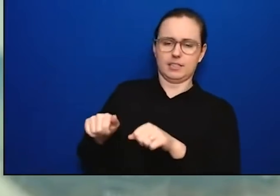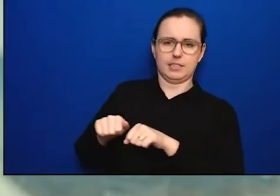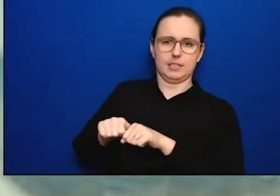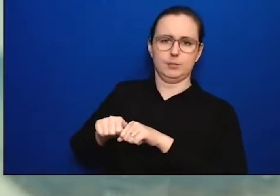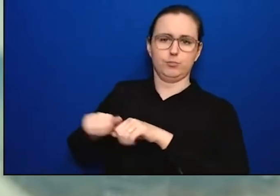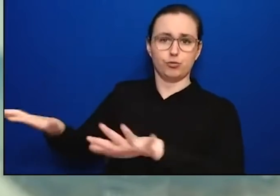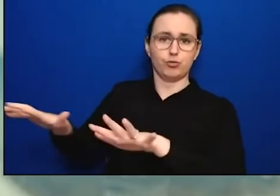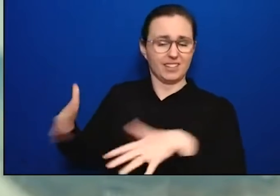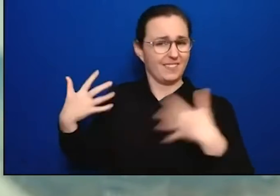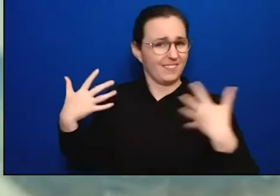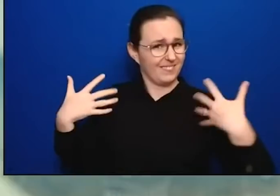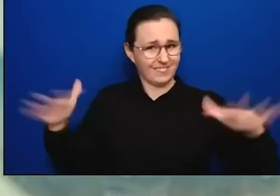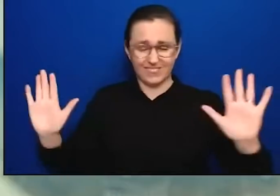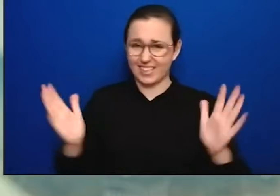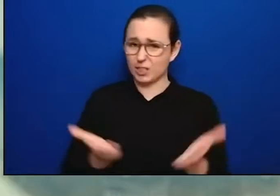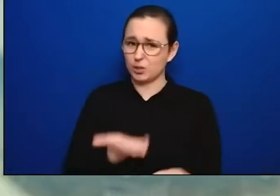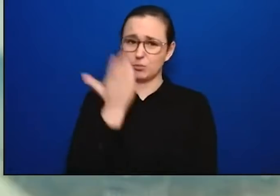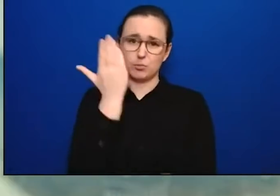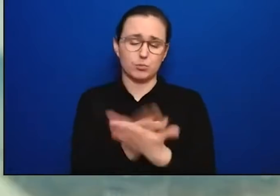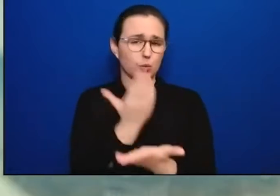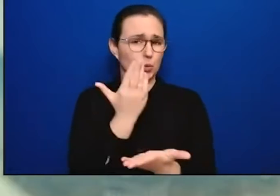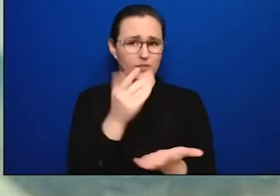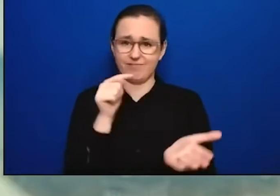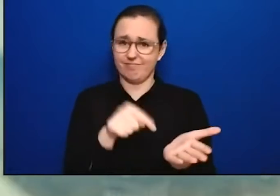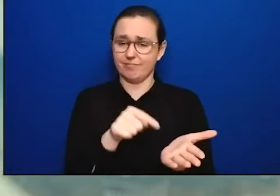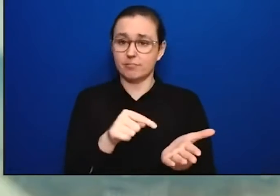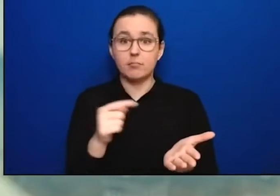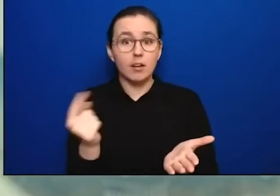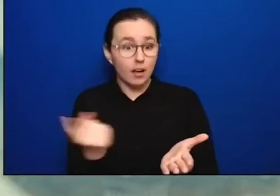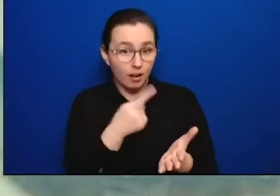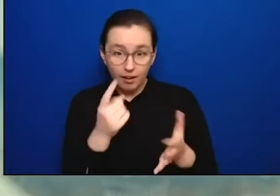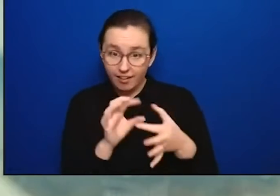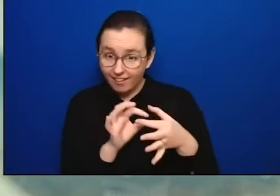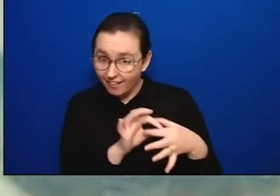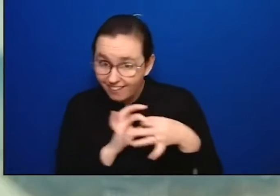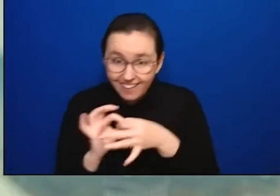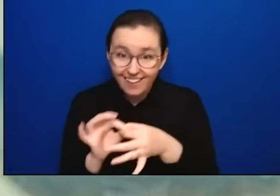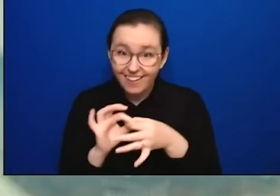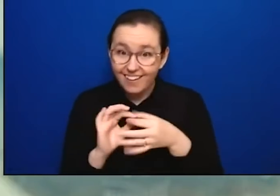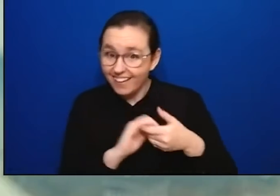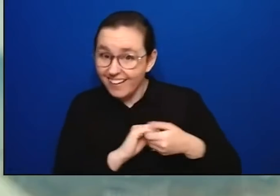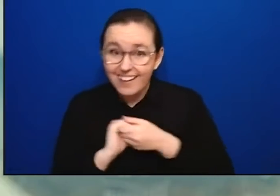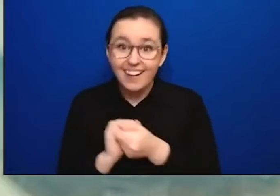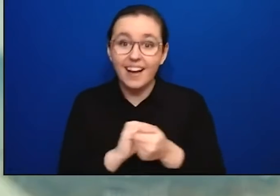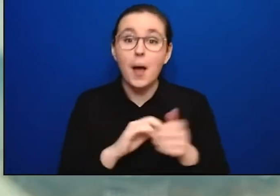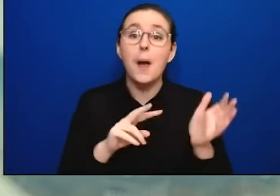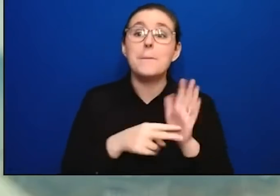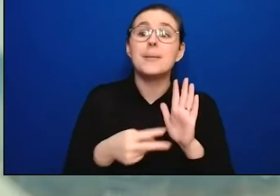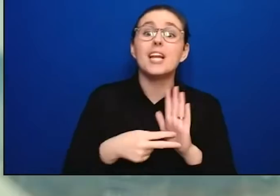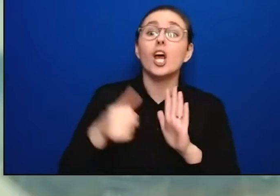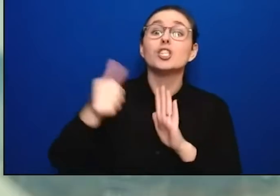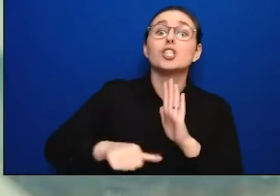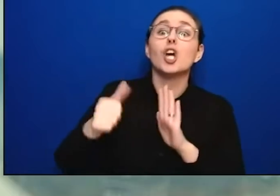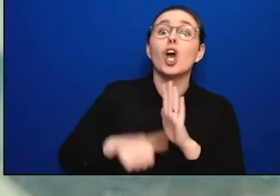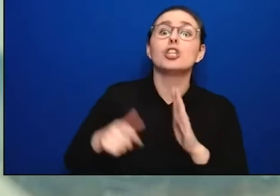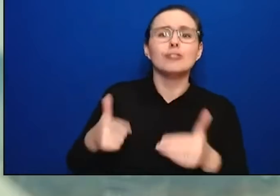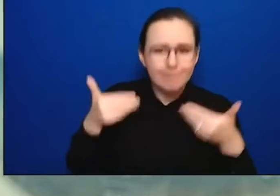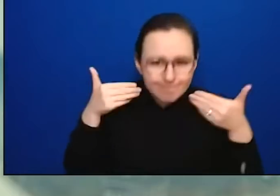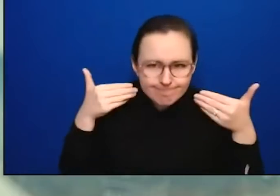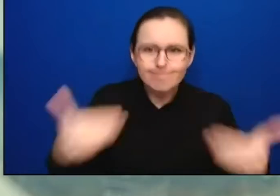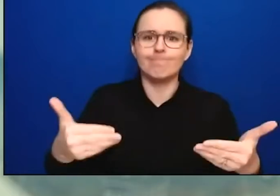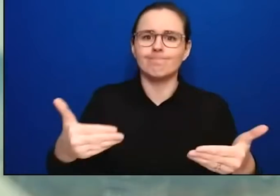the rapid spread. We've proven this. Our efforts, all of our efforts together result in surgeries being rebooked. We've proven